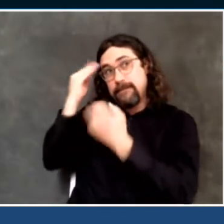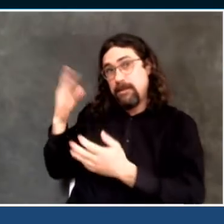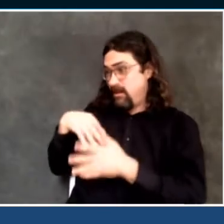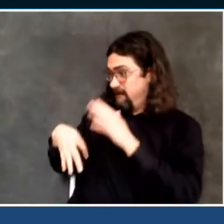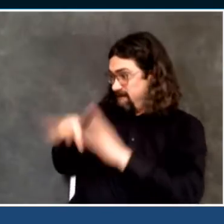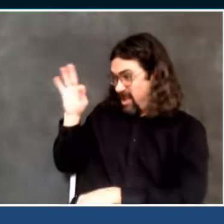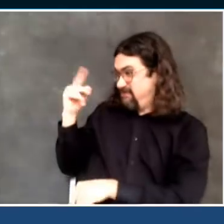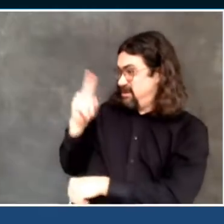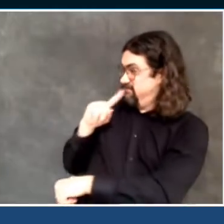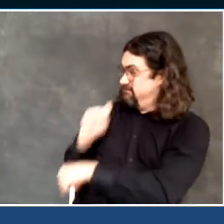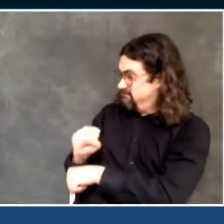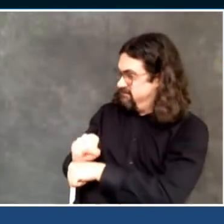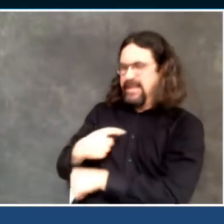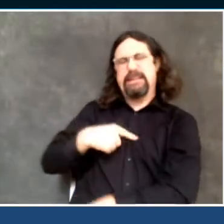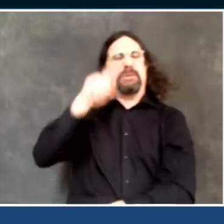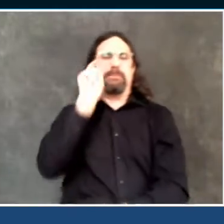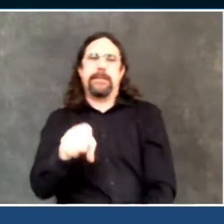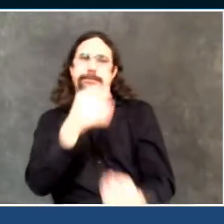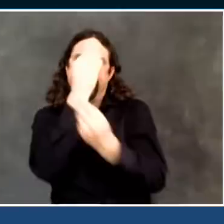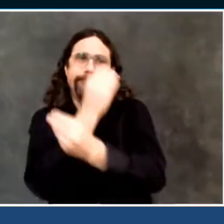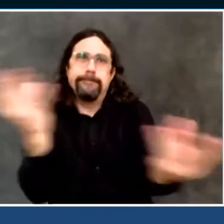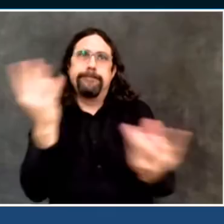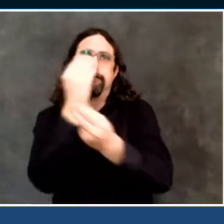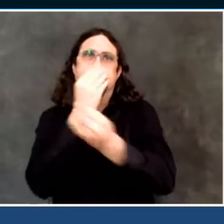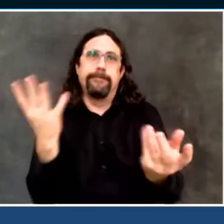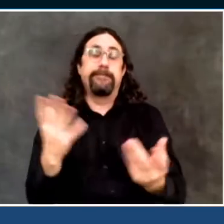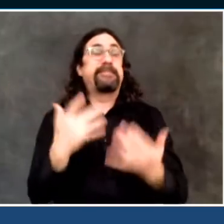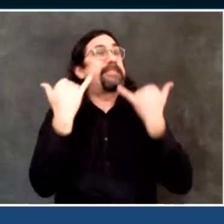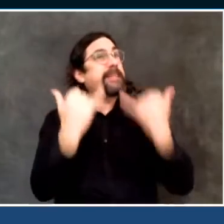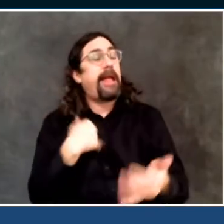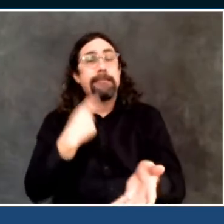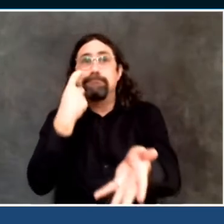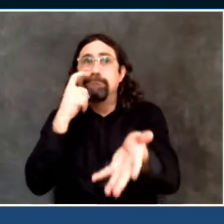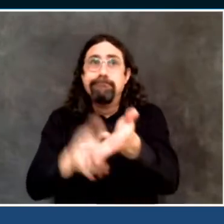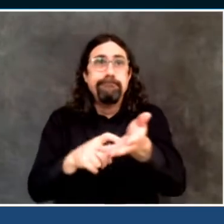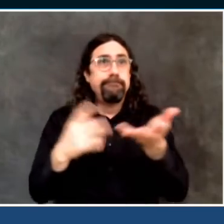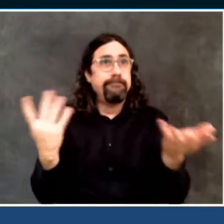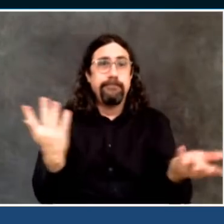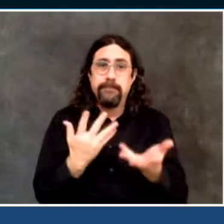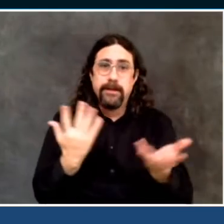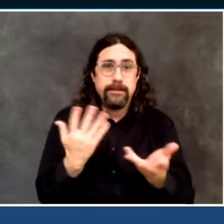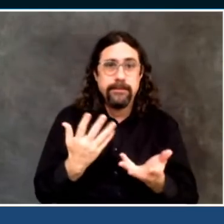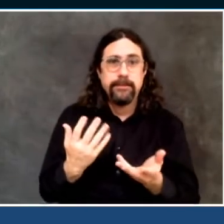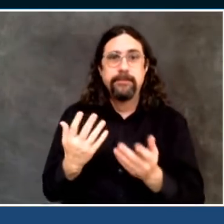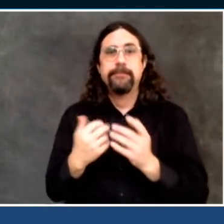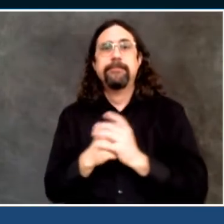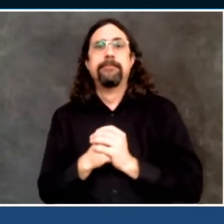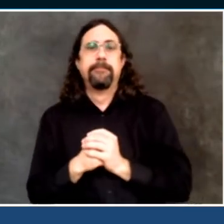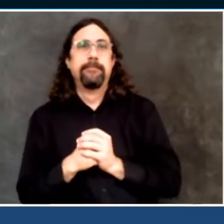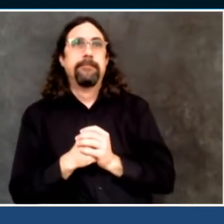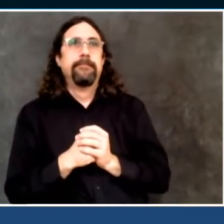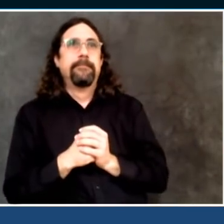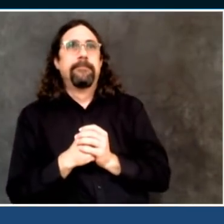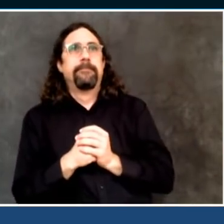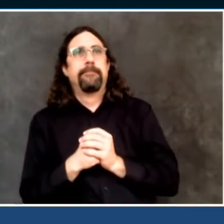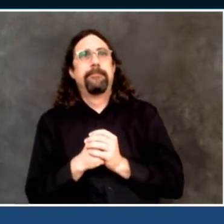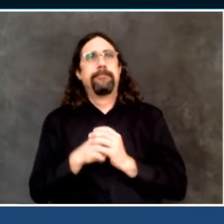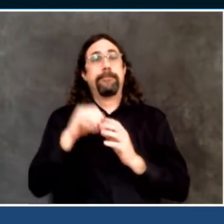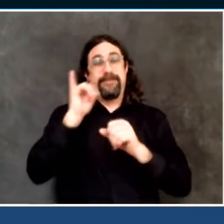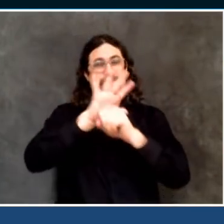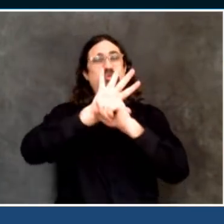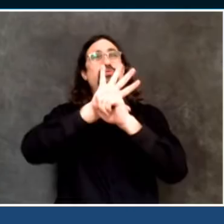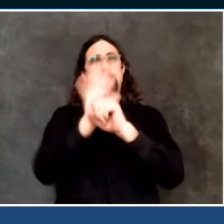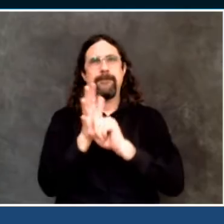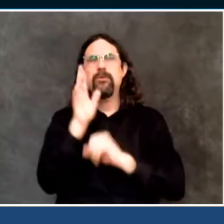been discussed in recent days is, what do we know about who is being afflicted by this disease? Who are we losing? What does it tell